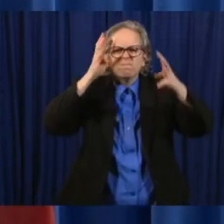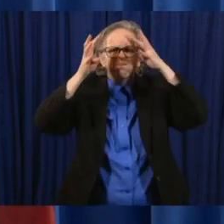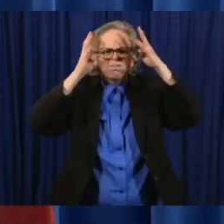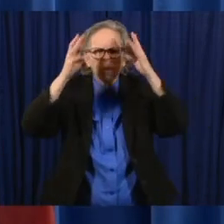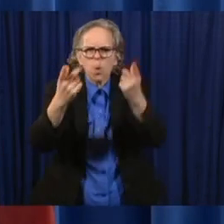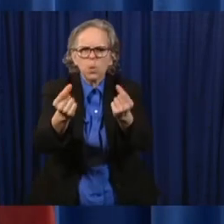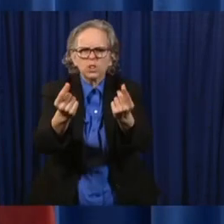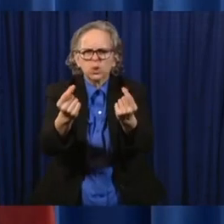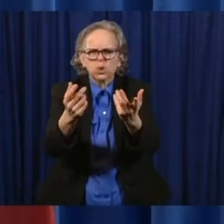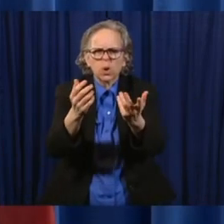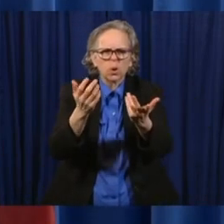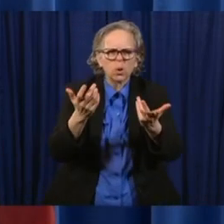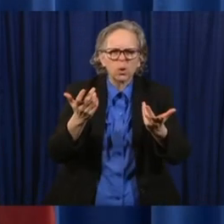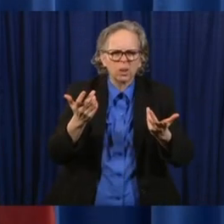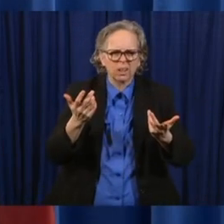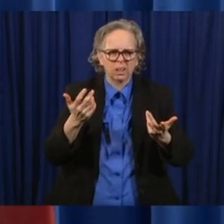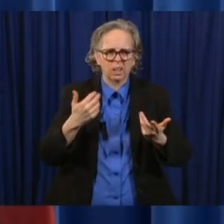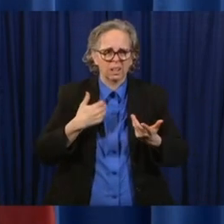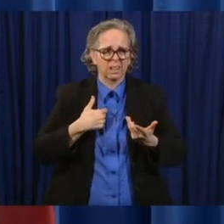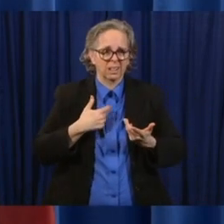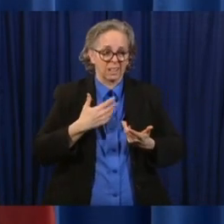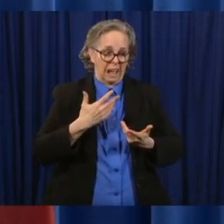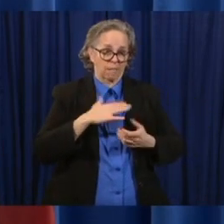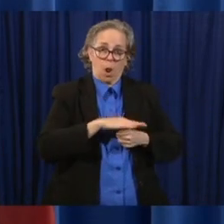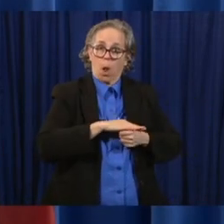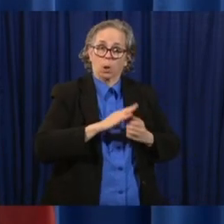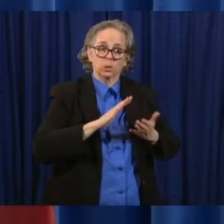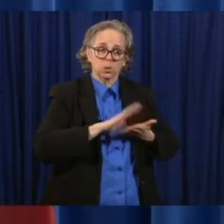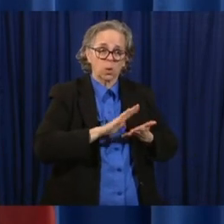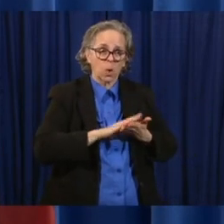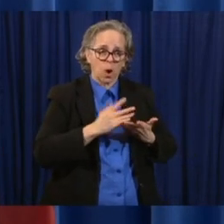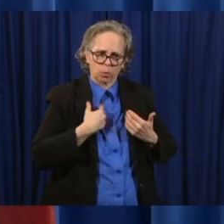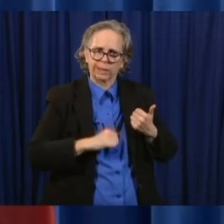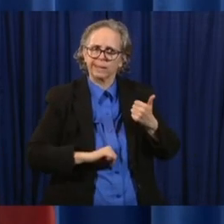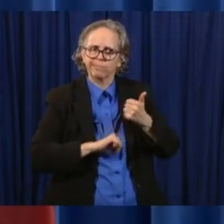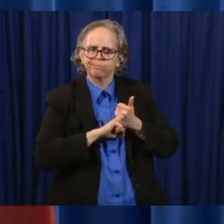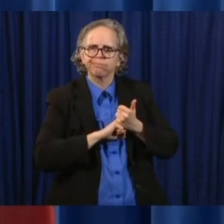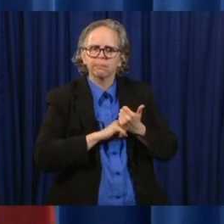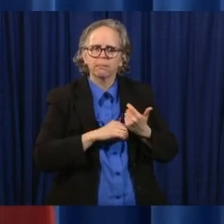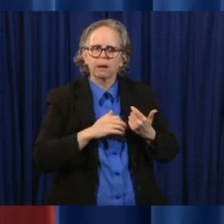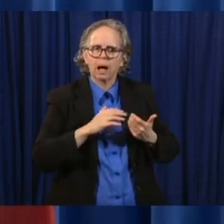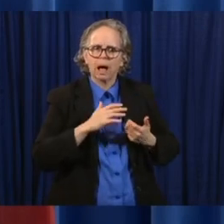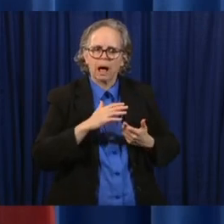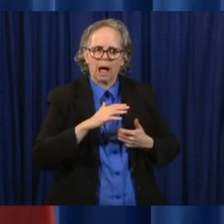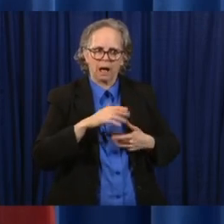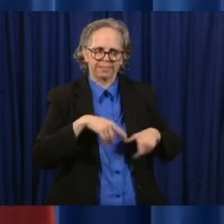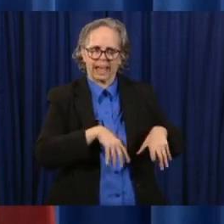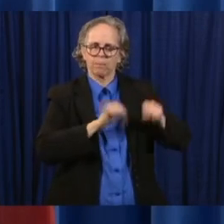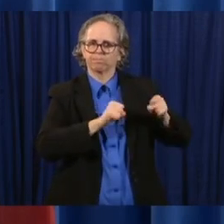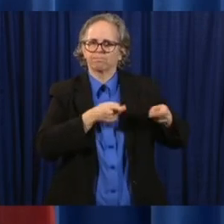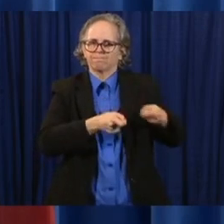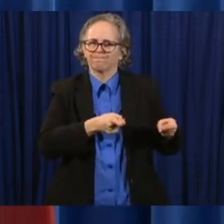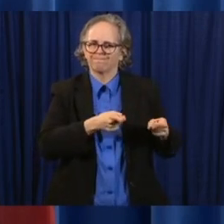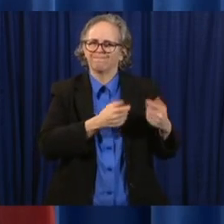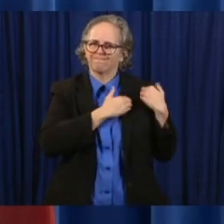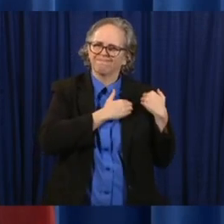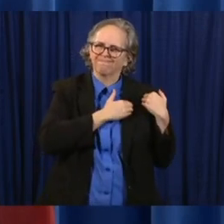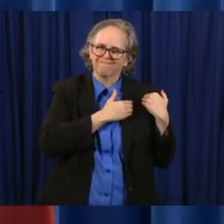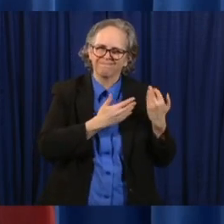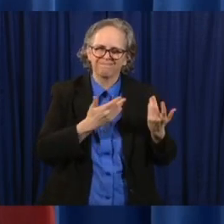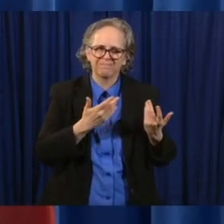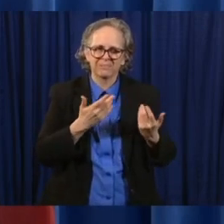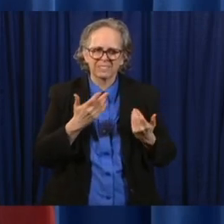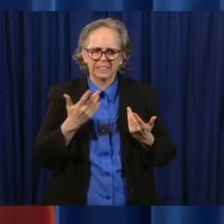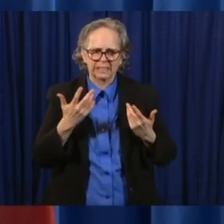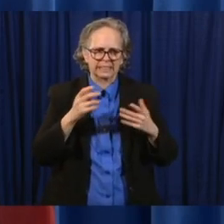have local schools. We like our local schools. We like the local control. It's a combination of state control and local control, but